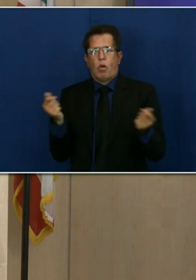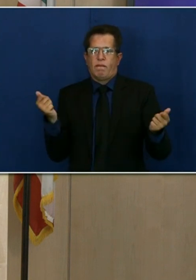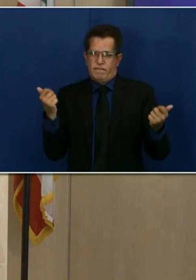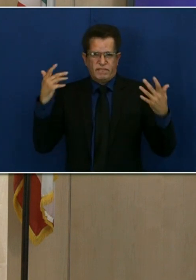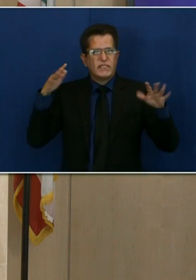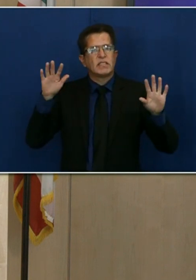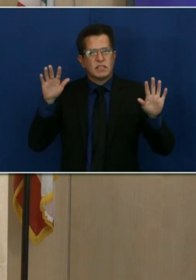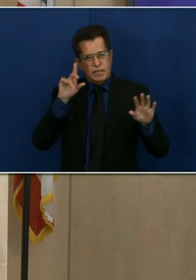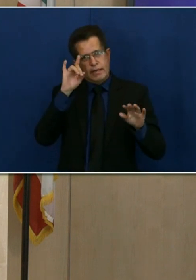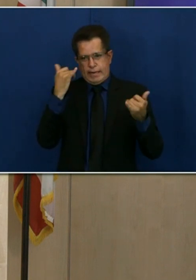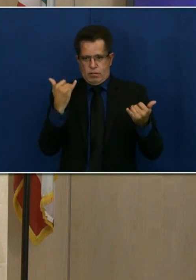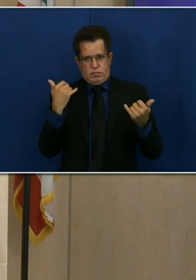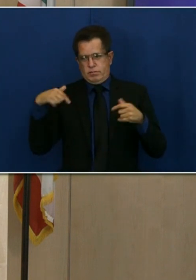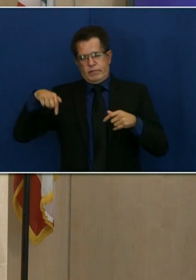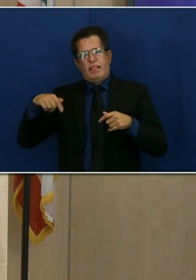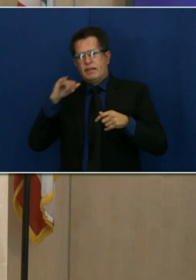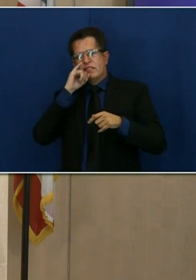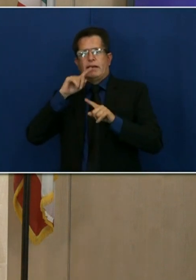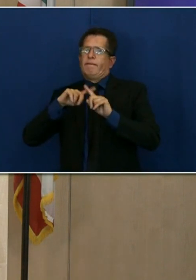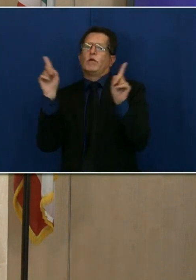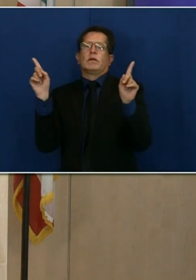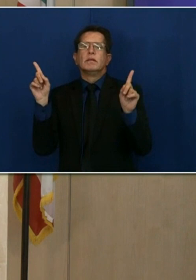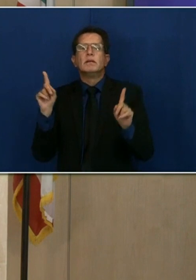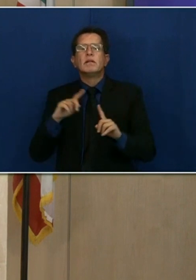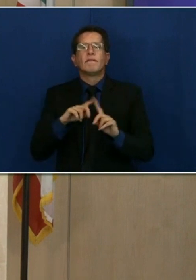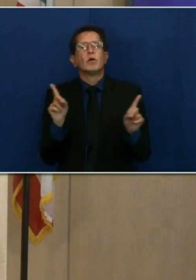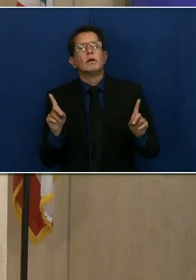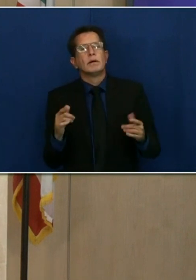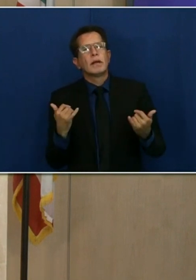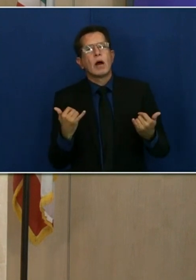So this is a whole, yeah, you're welcome. Thank you.